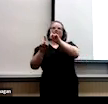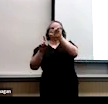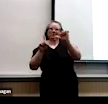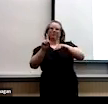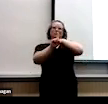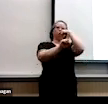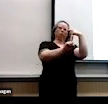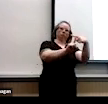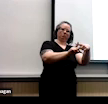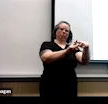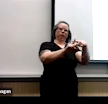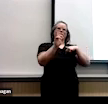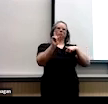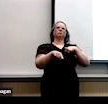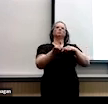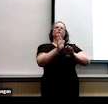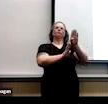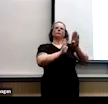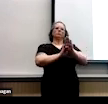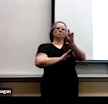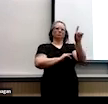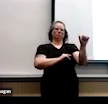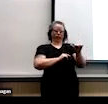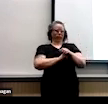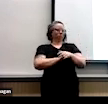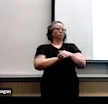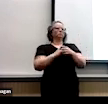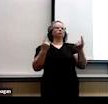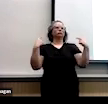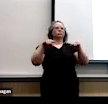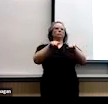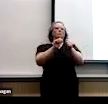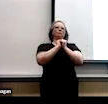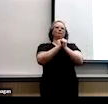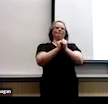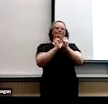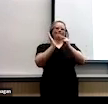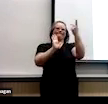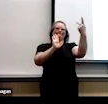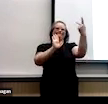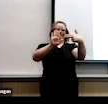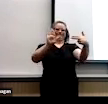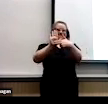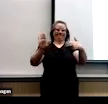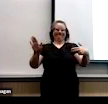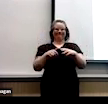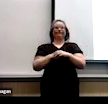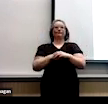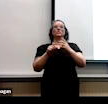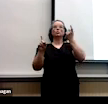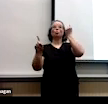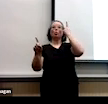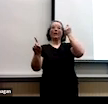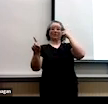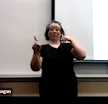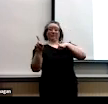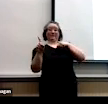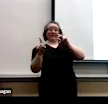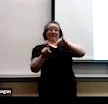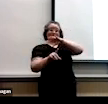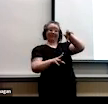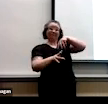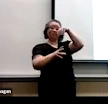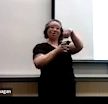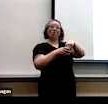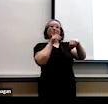care. So that means that, for example, we don't tend to see people with acquired brain injury because there was already an acquired brain injury program, but there was